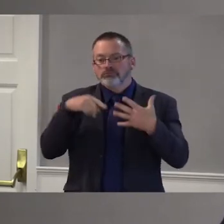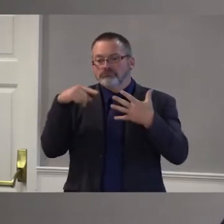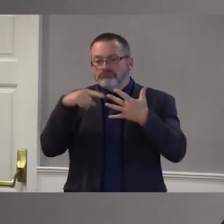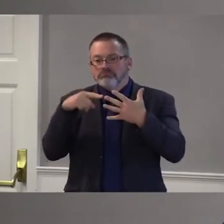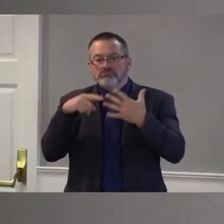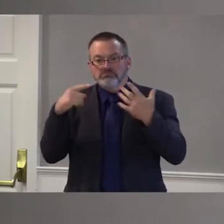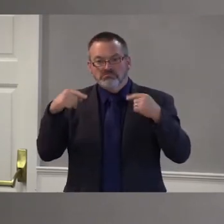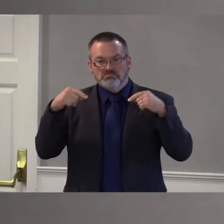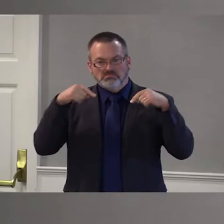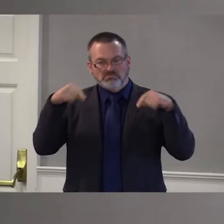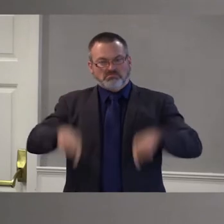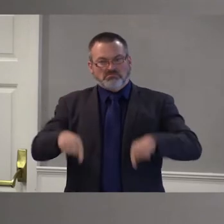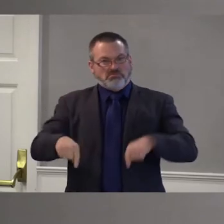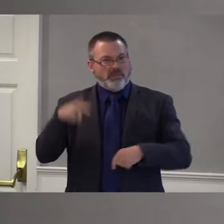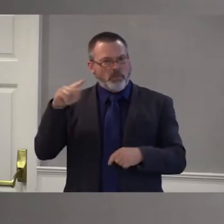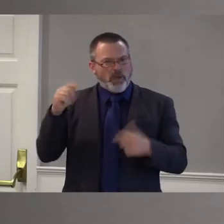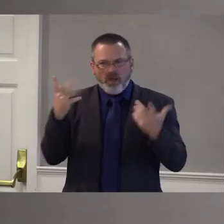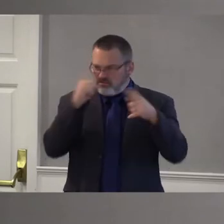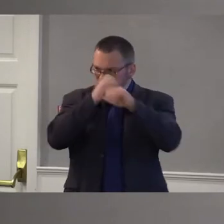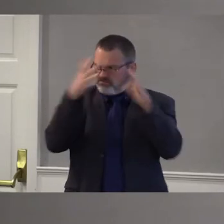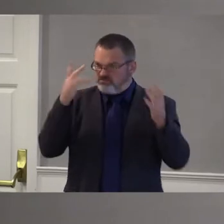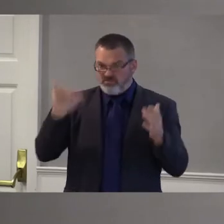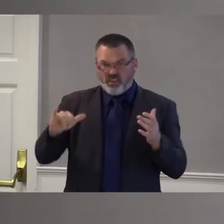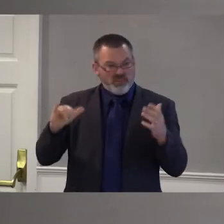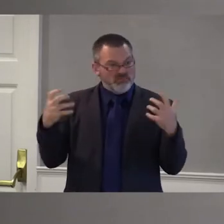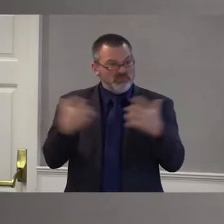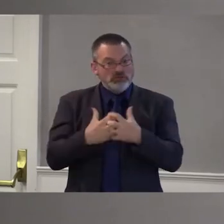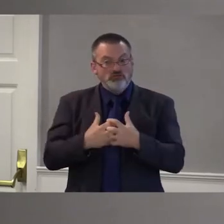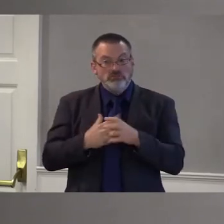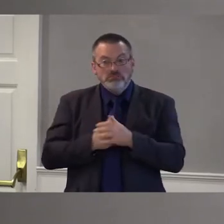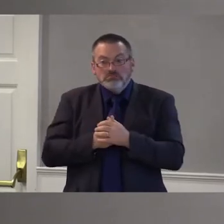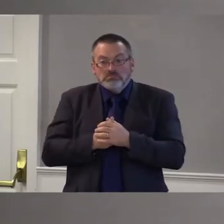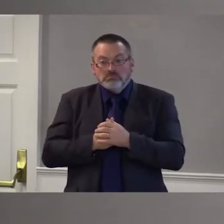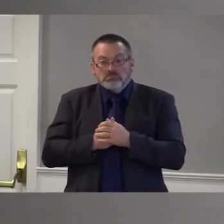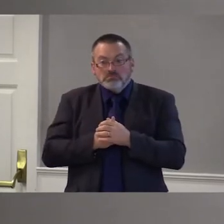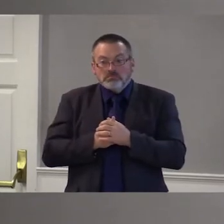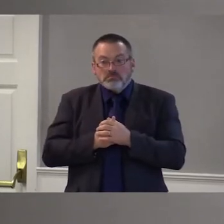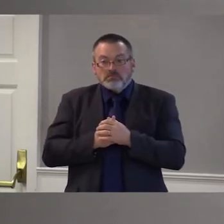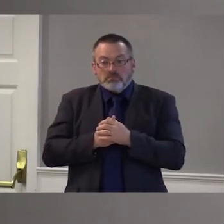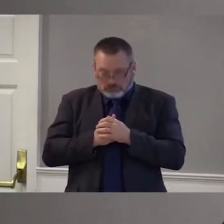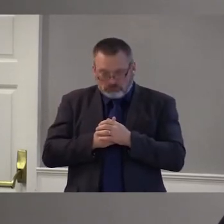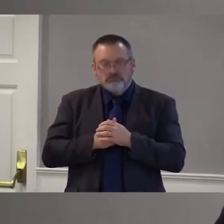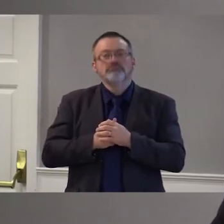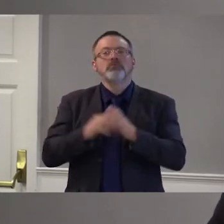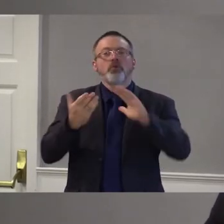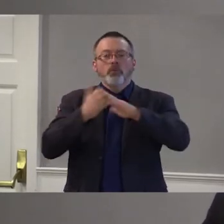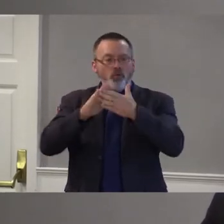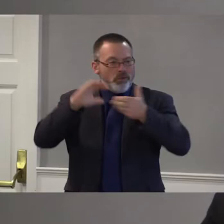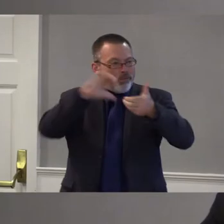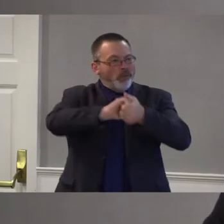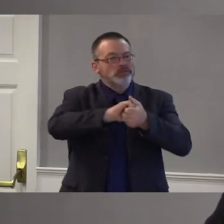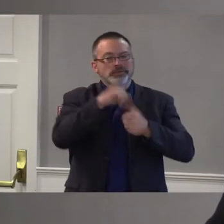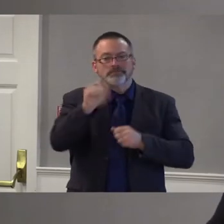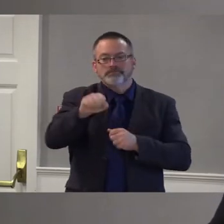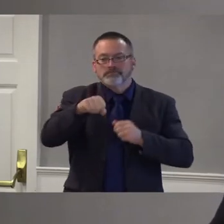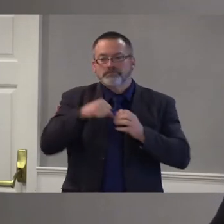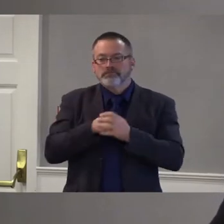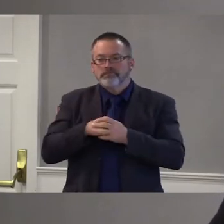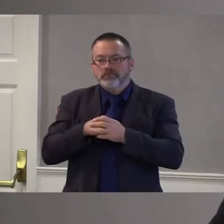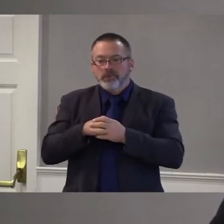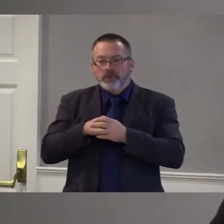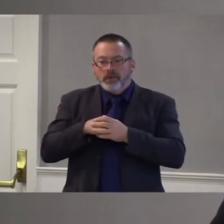forms. Examples across Dale, working closely with community partners and advocates, include the work of Higher Ability